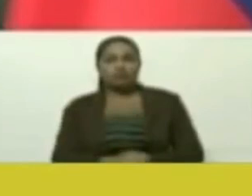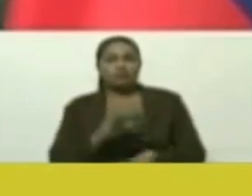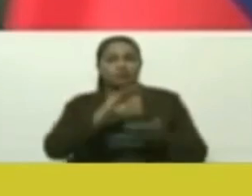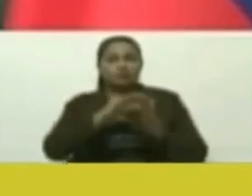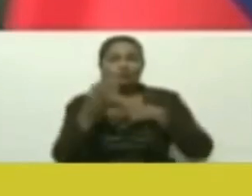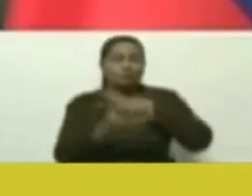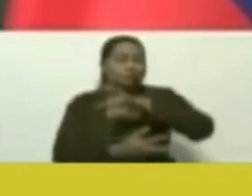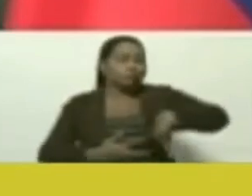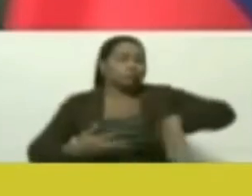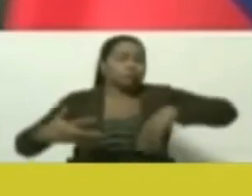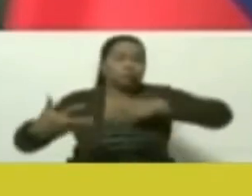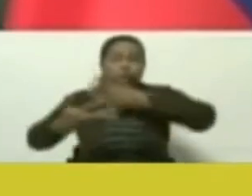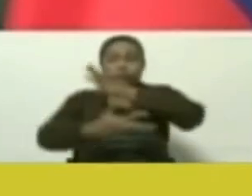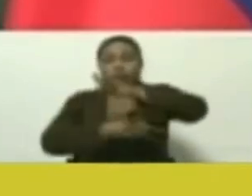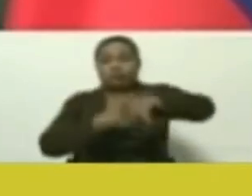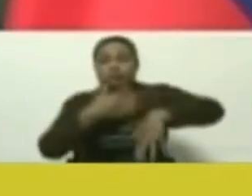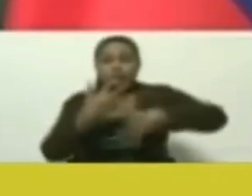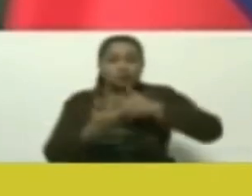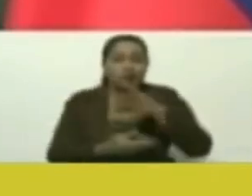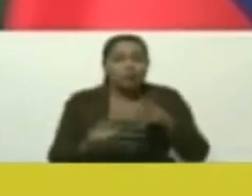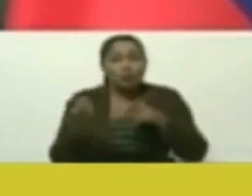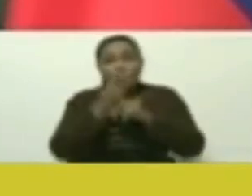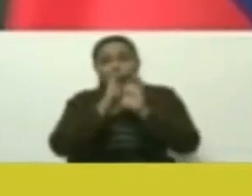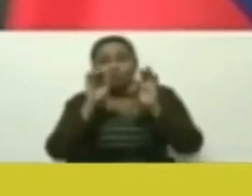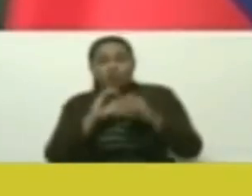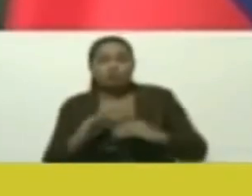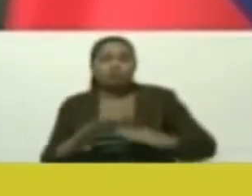2018, we were in the midst of the storm